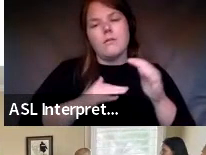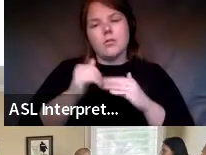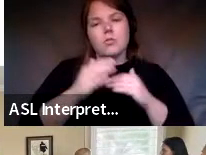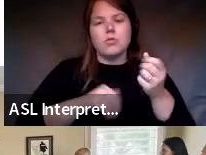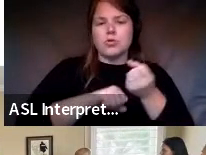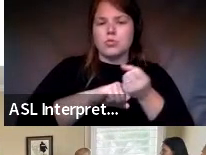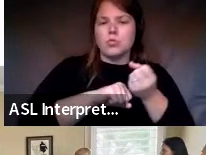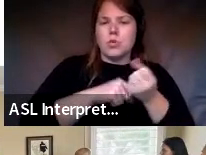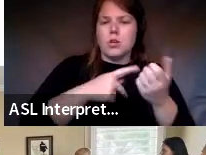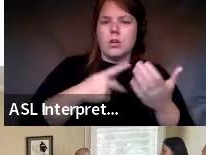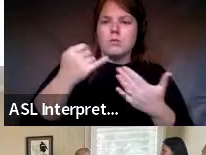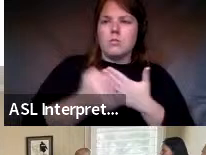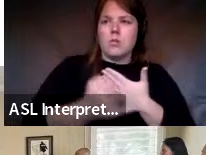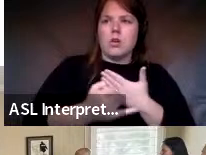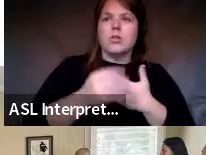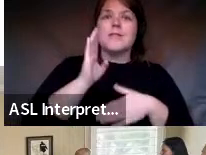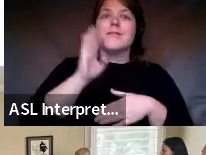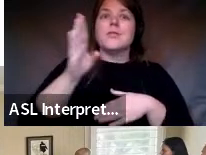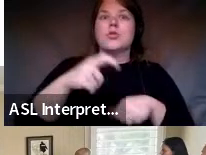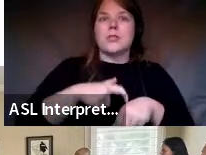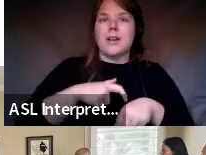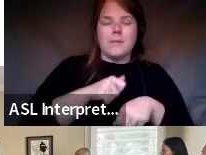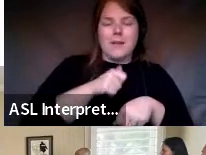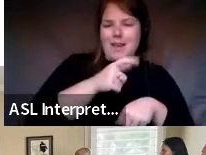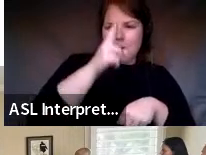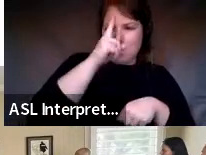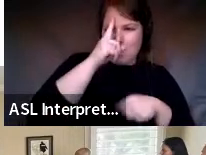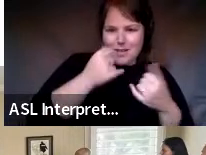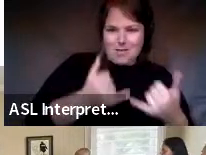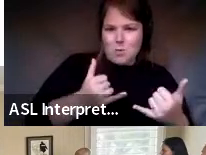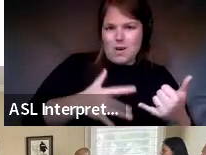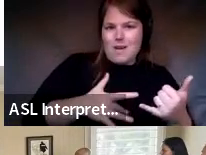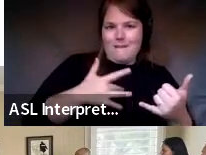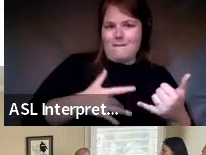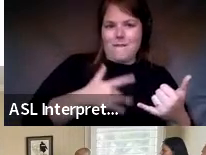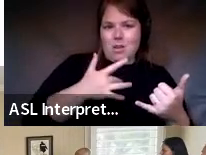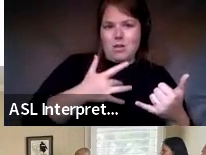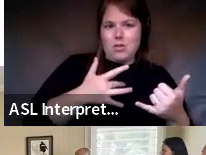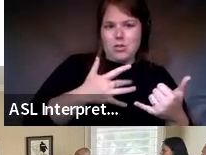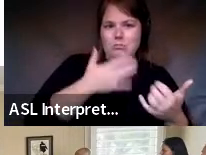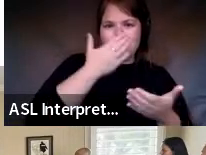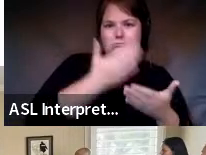this project at a future time. I don't think today feels like the day.